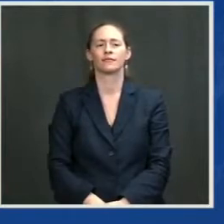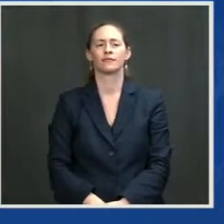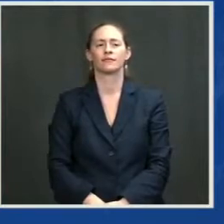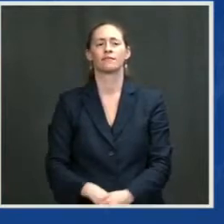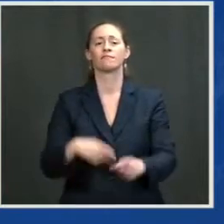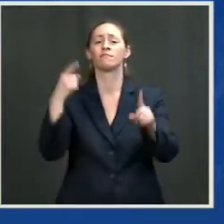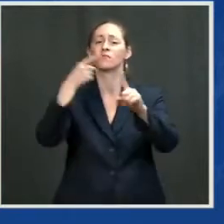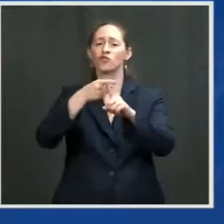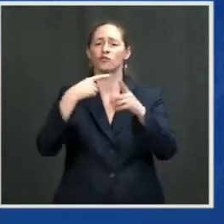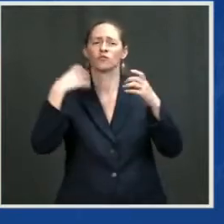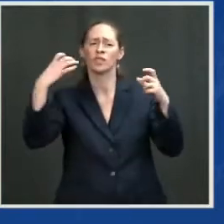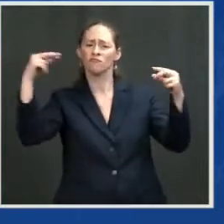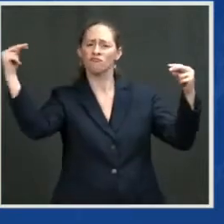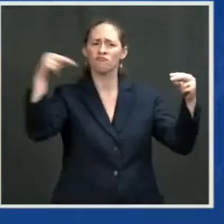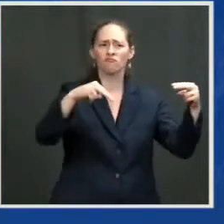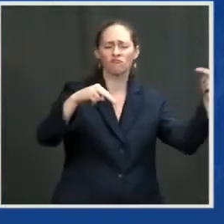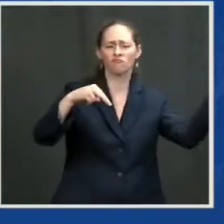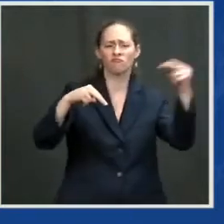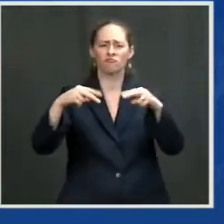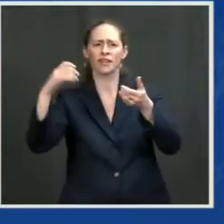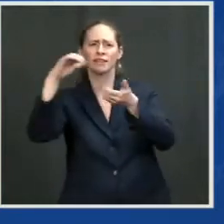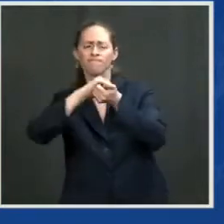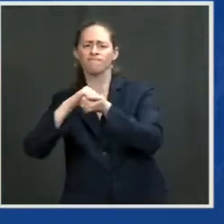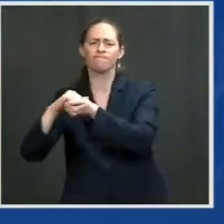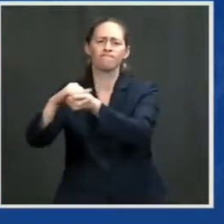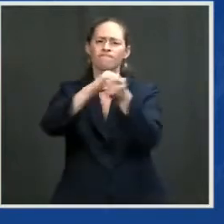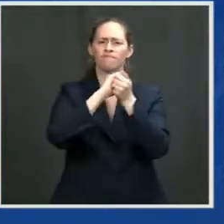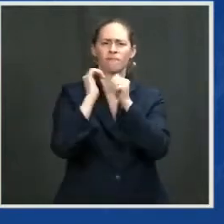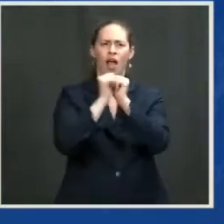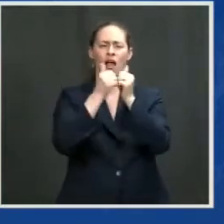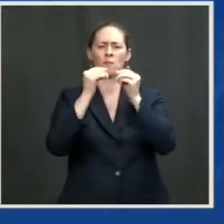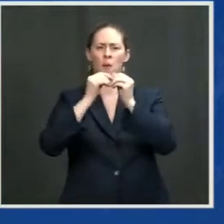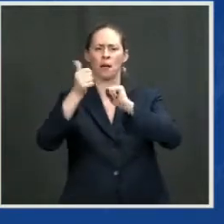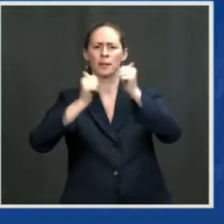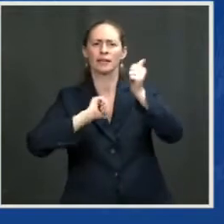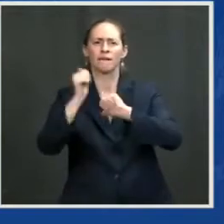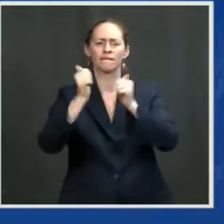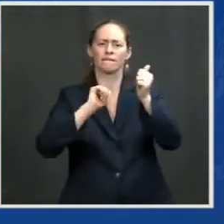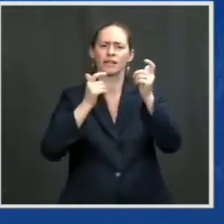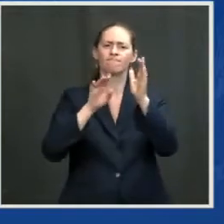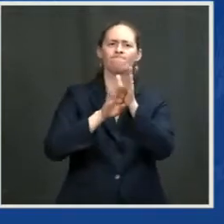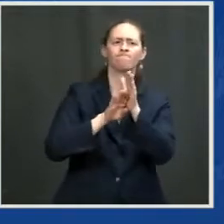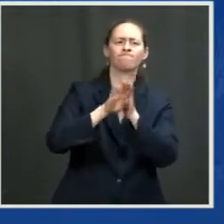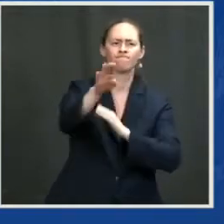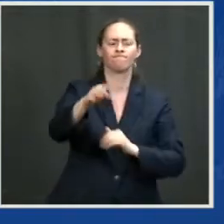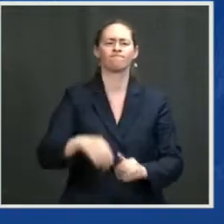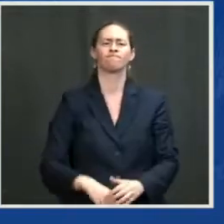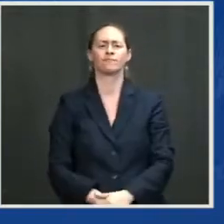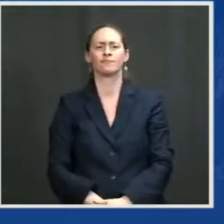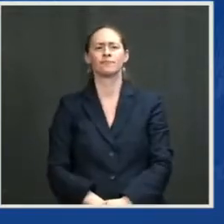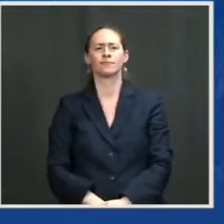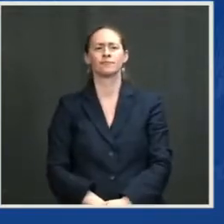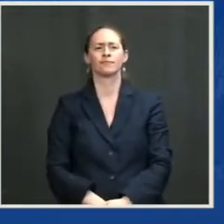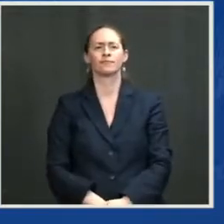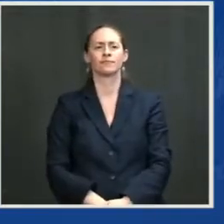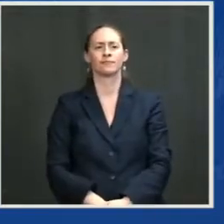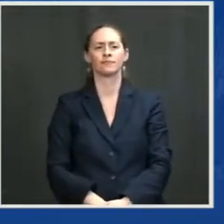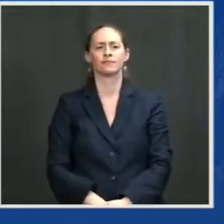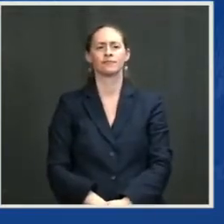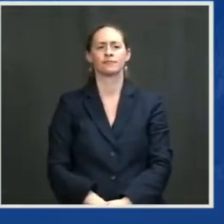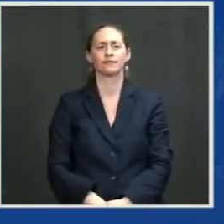more competitive world. What's the first thing anybody asks you when they want to put a new facility here in your